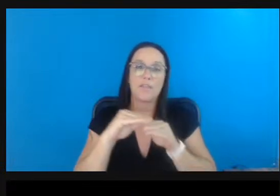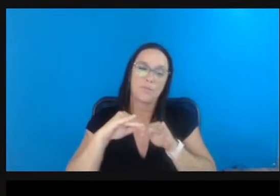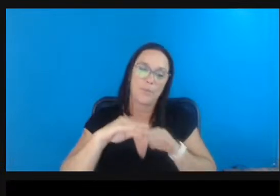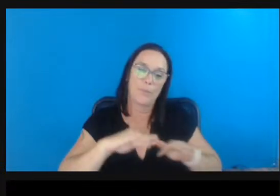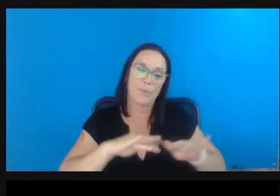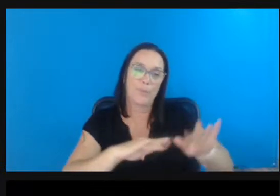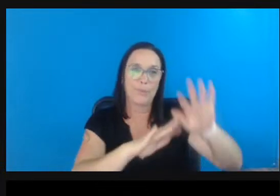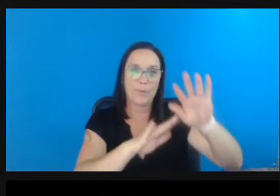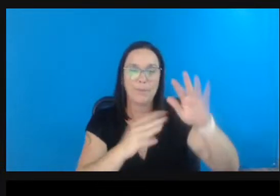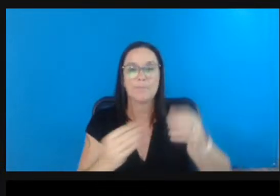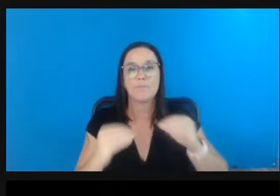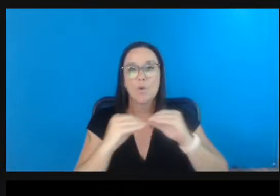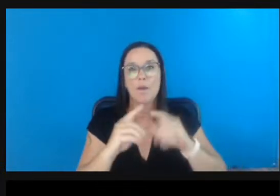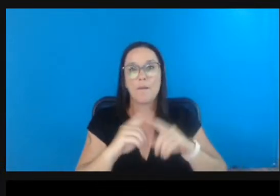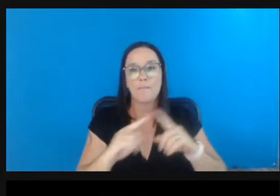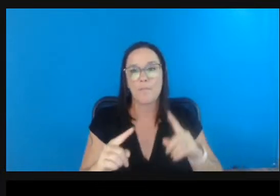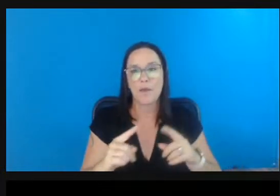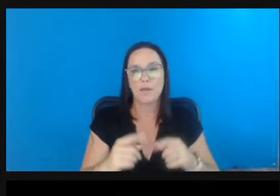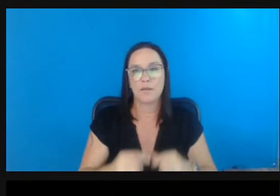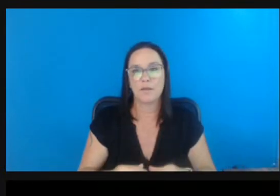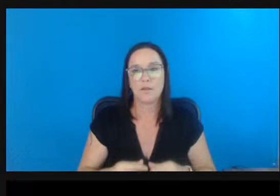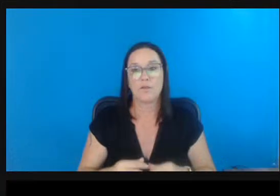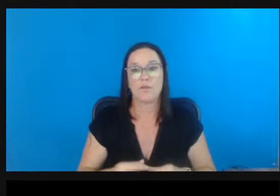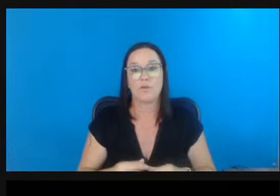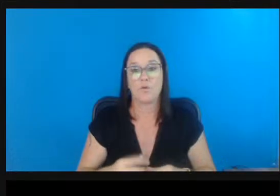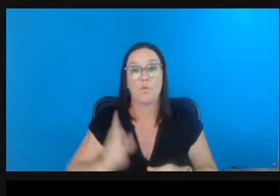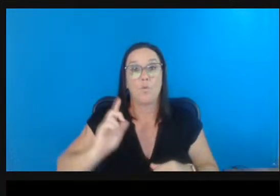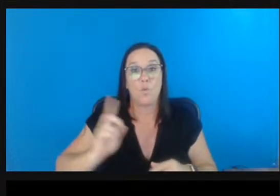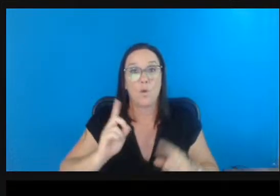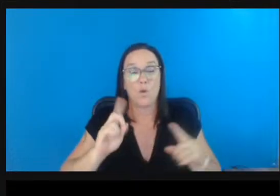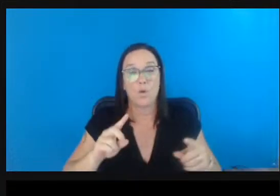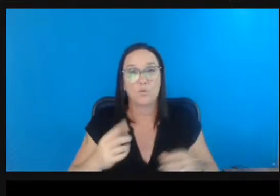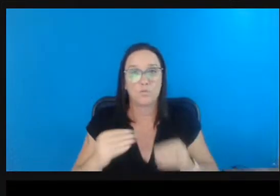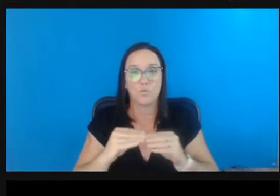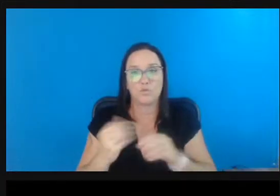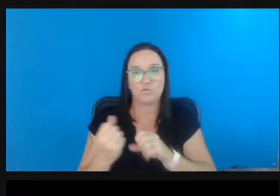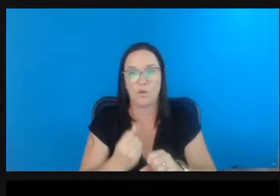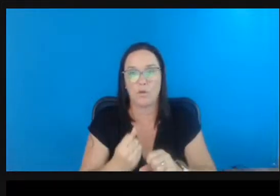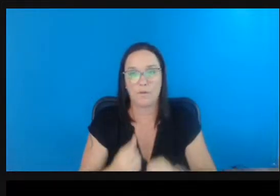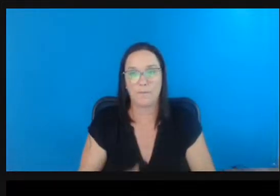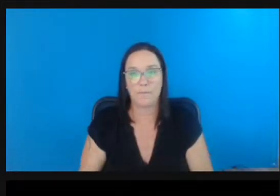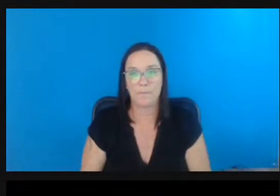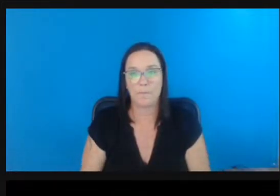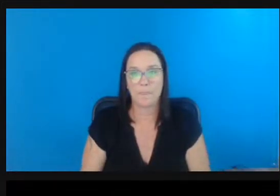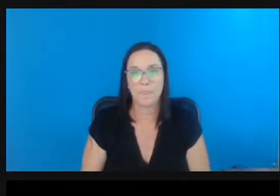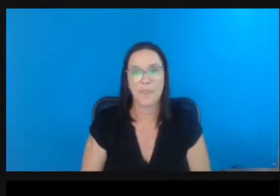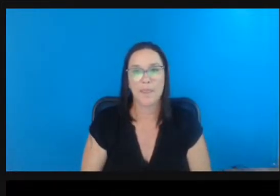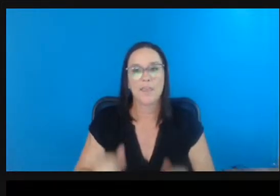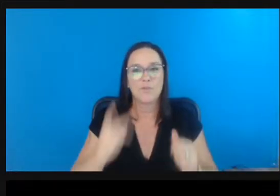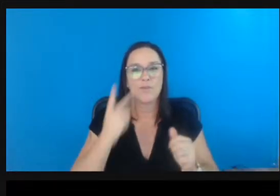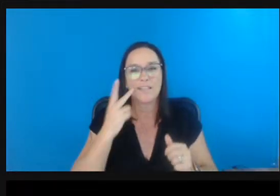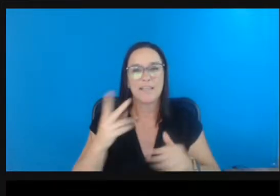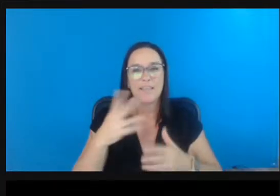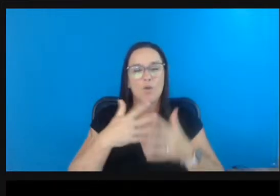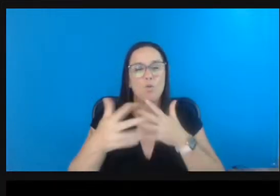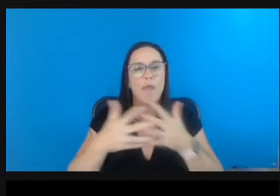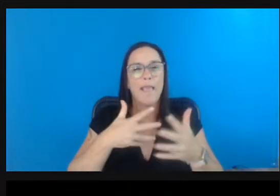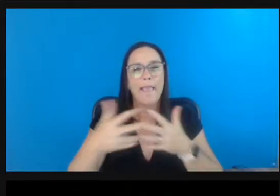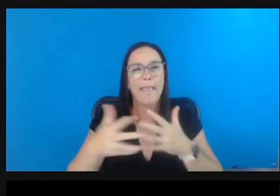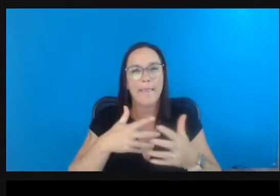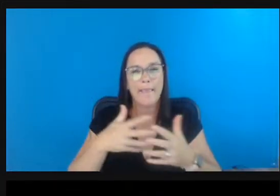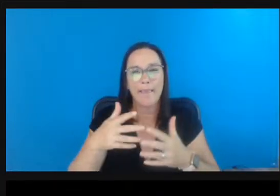forecast, but the direction of where it goes is more or less the same. So you can kind of see even these light gray background